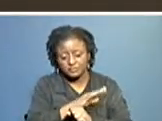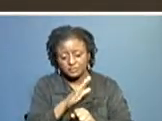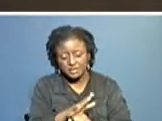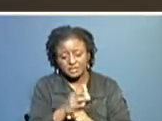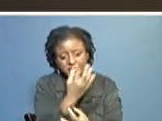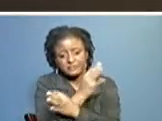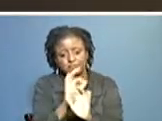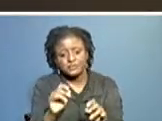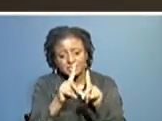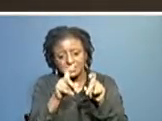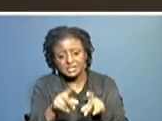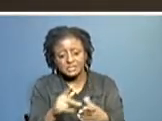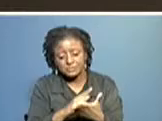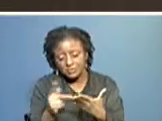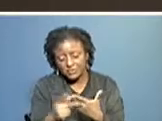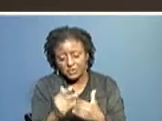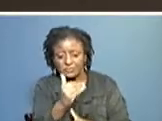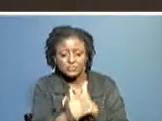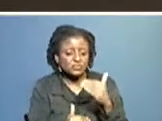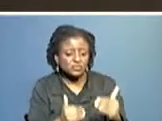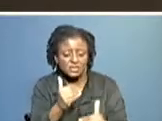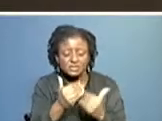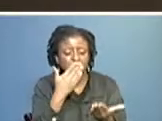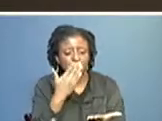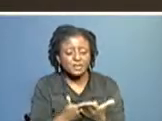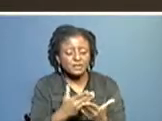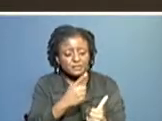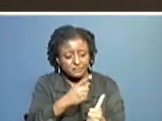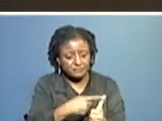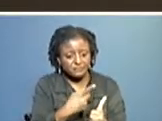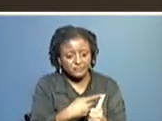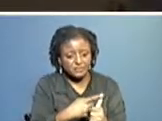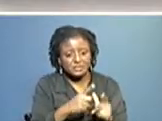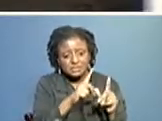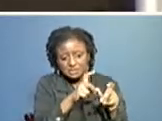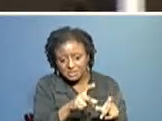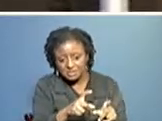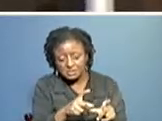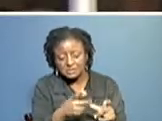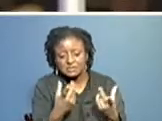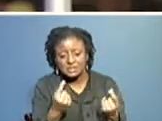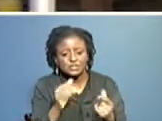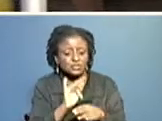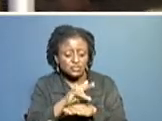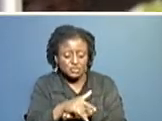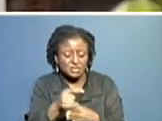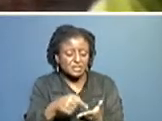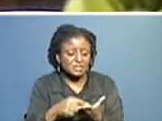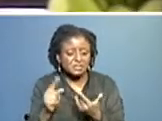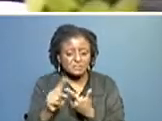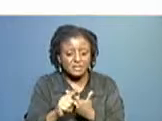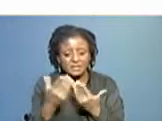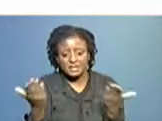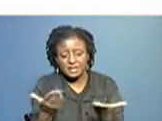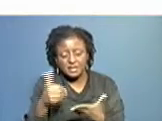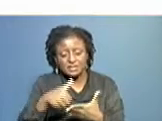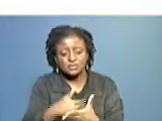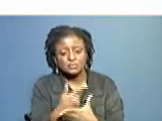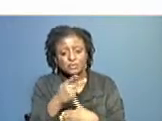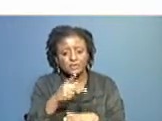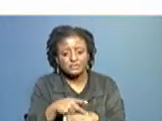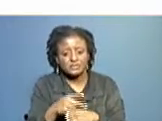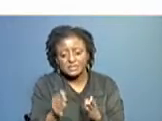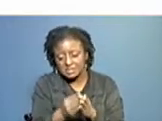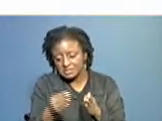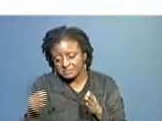free testing program is progressing well. The first phase was rolled out earlier this month here in New Providence, with expansion set